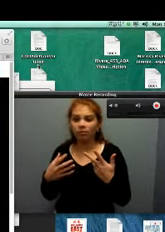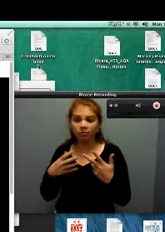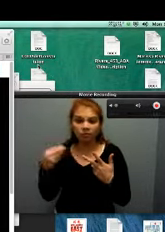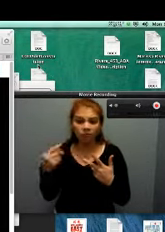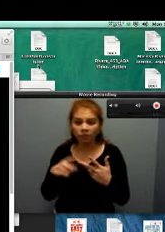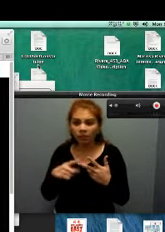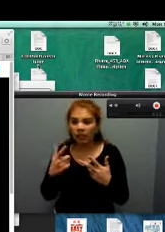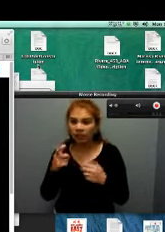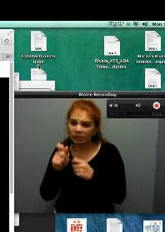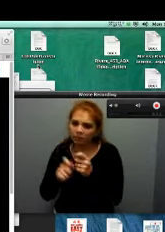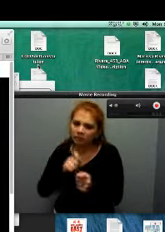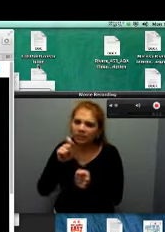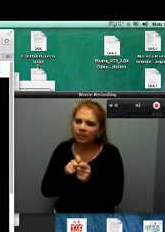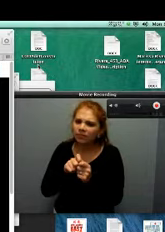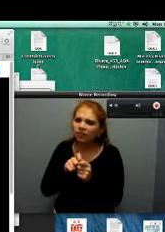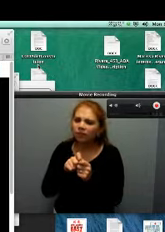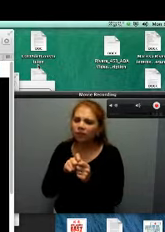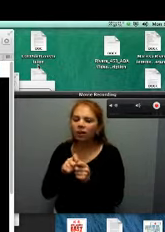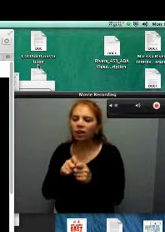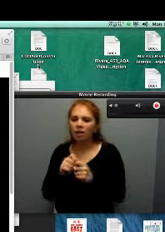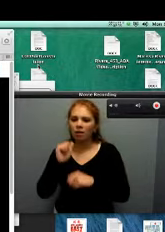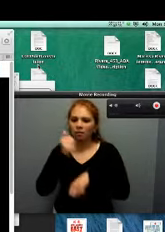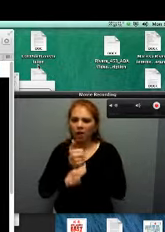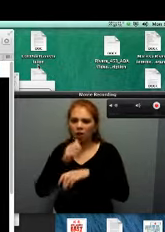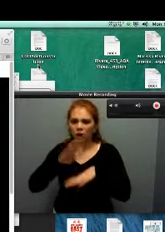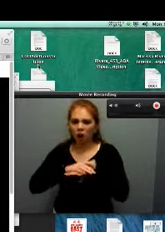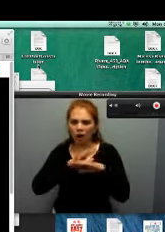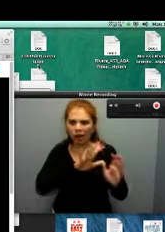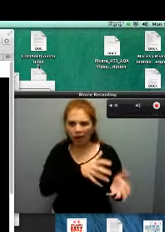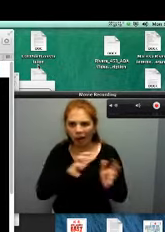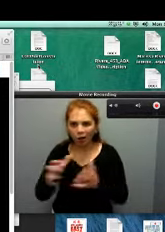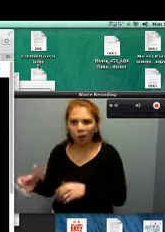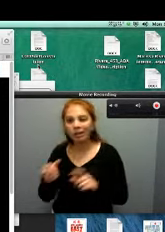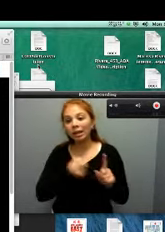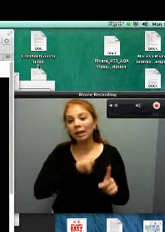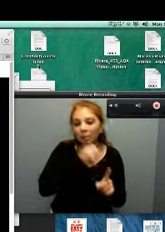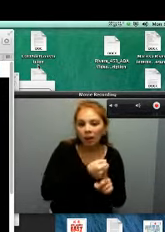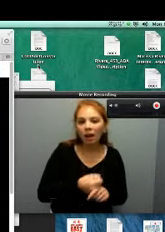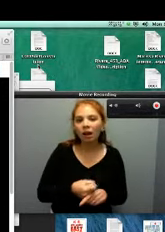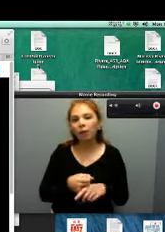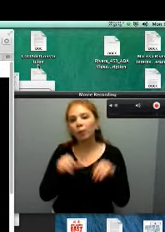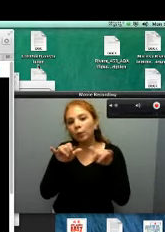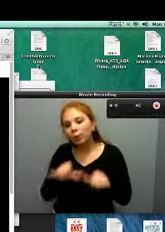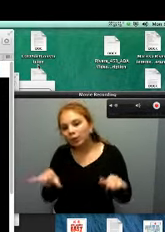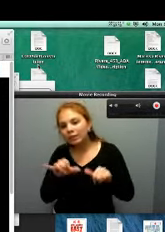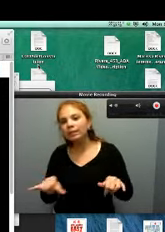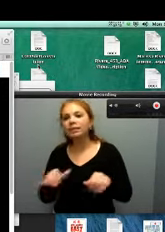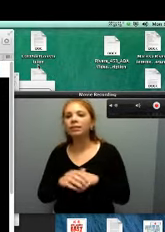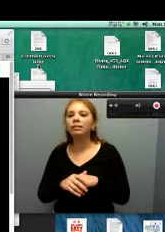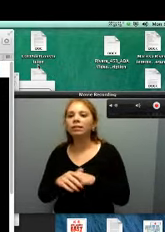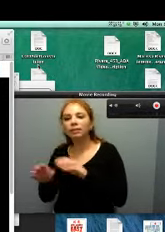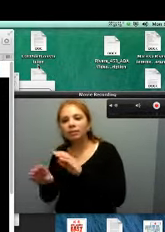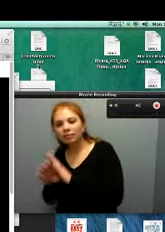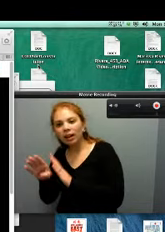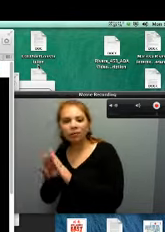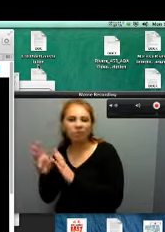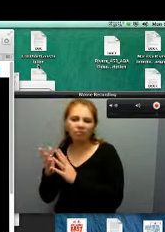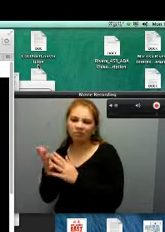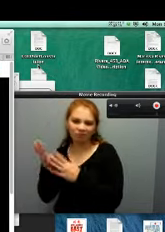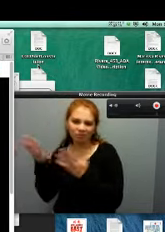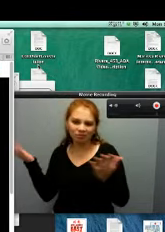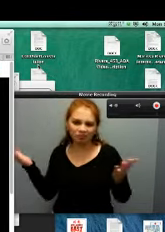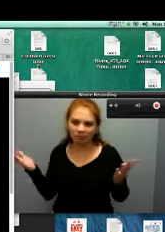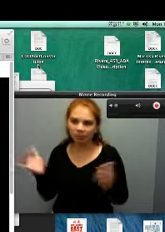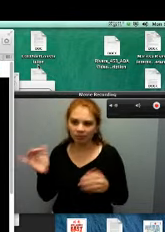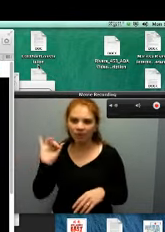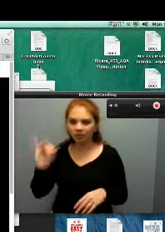They need to be specific based on the category. Impact, routine, development, that kind